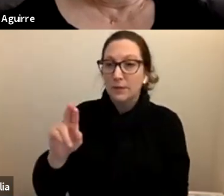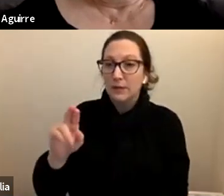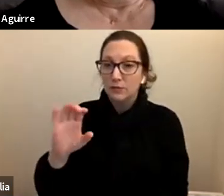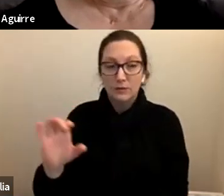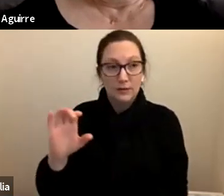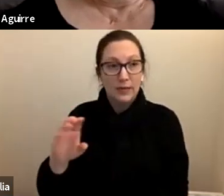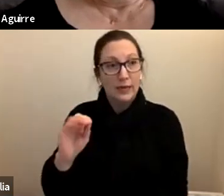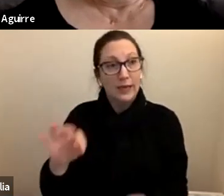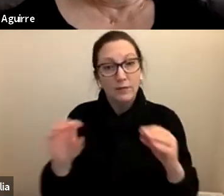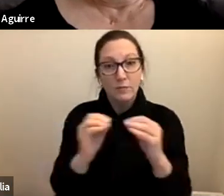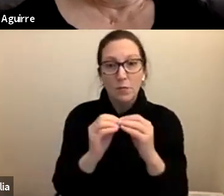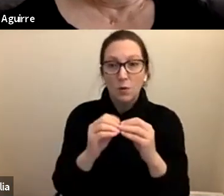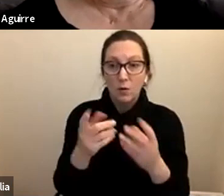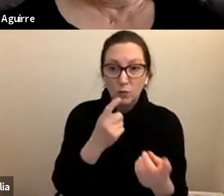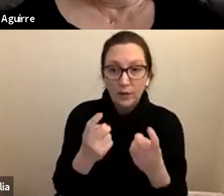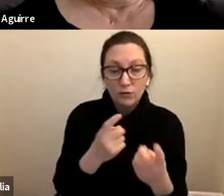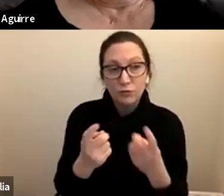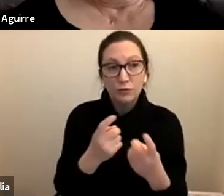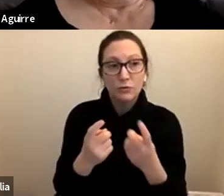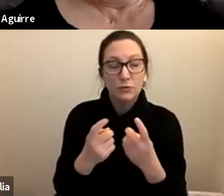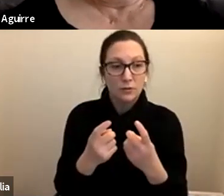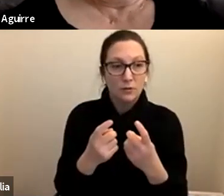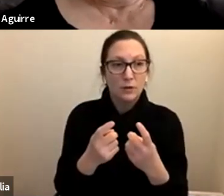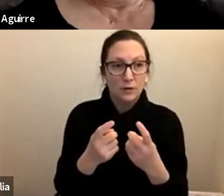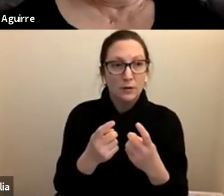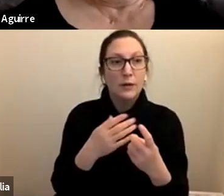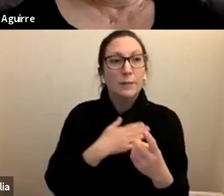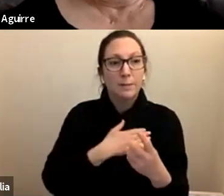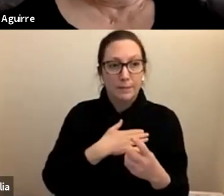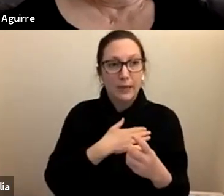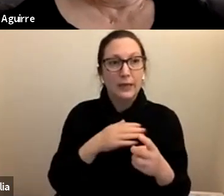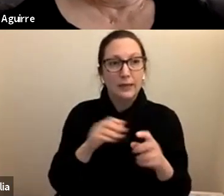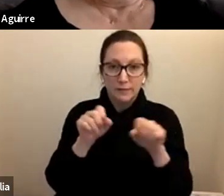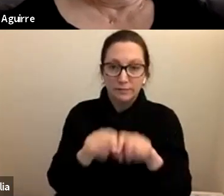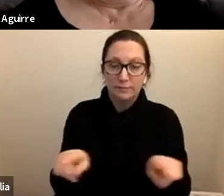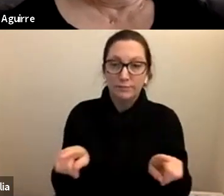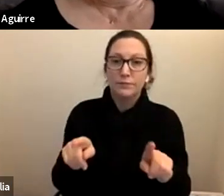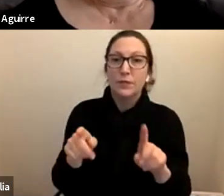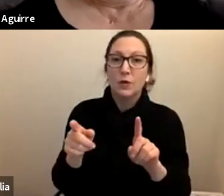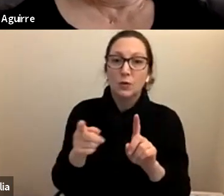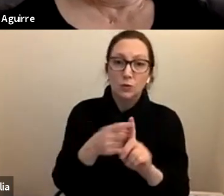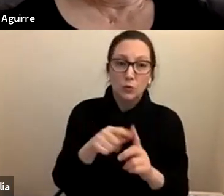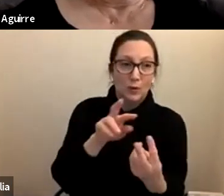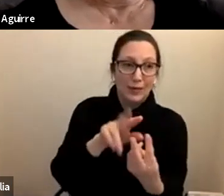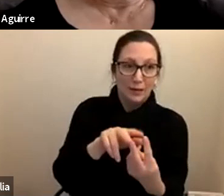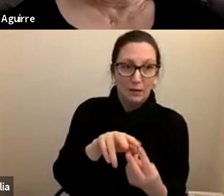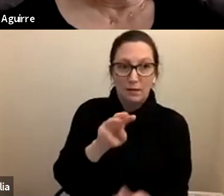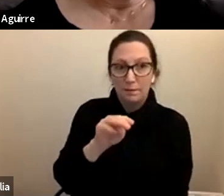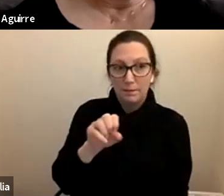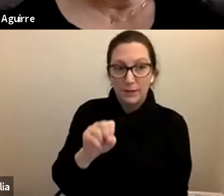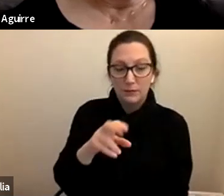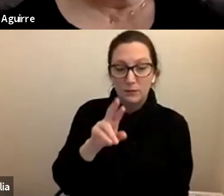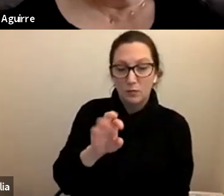additional questions, obviously, if you would forward them to either Ms. Roberts or Ms.